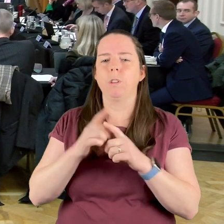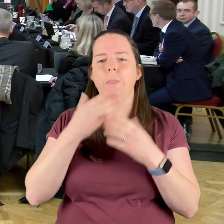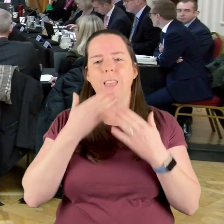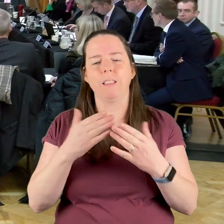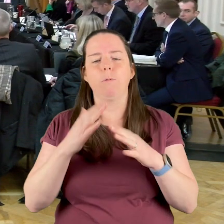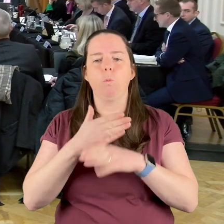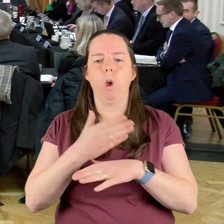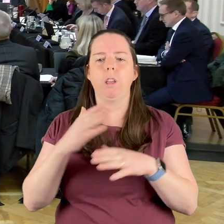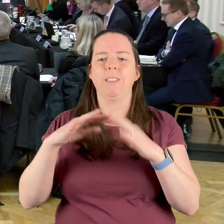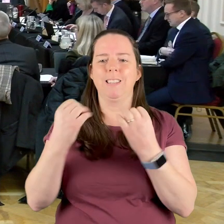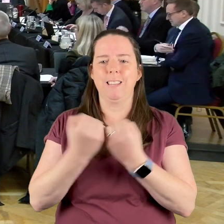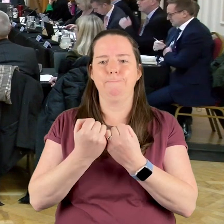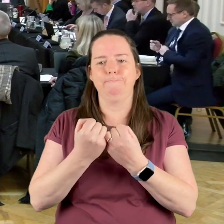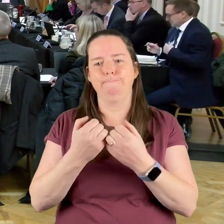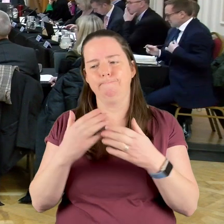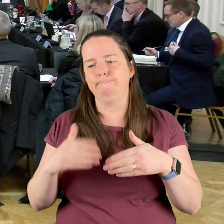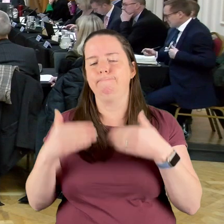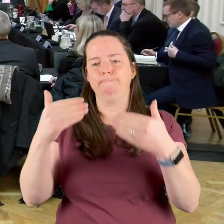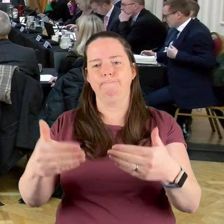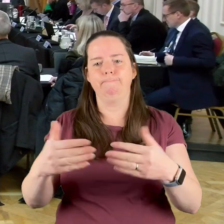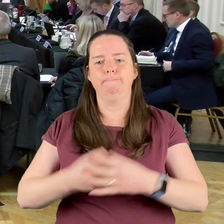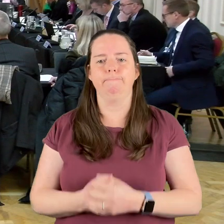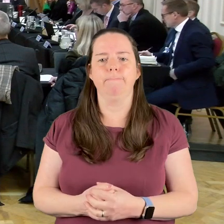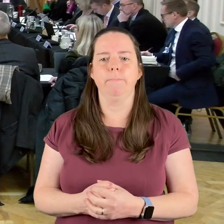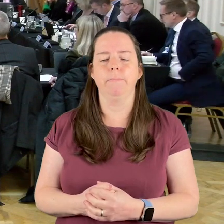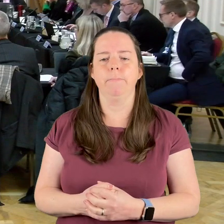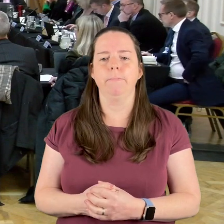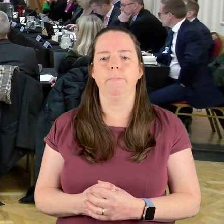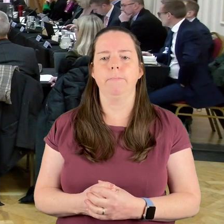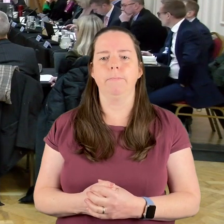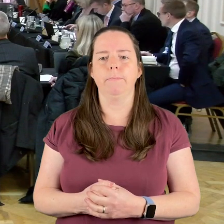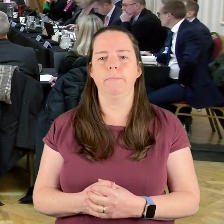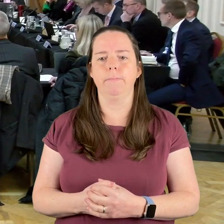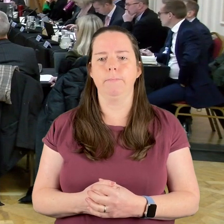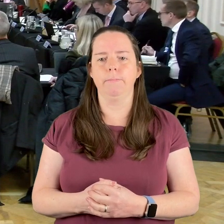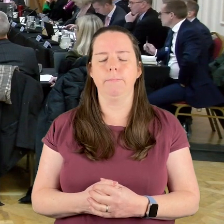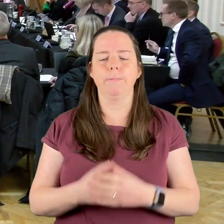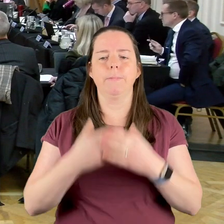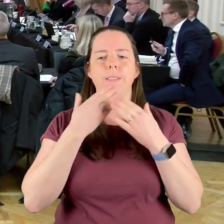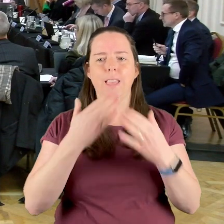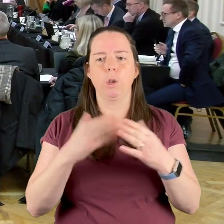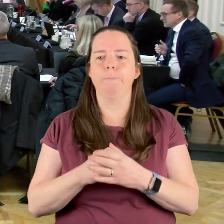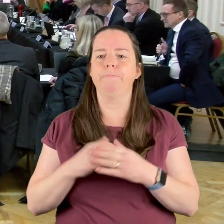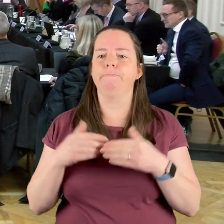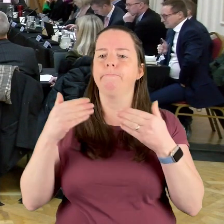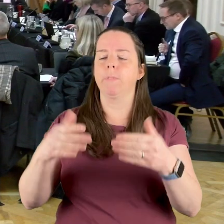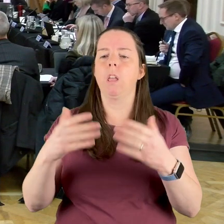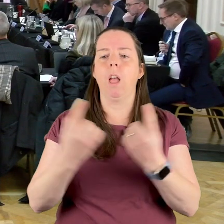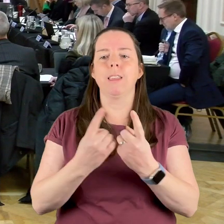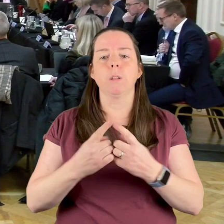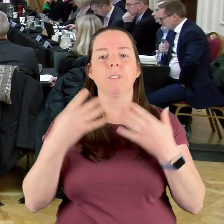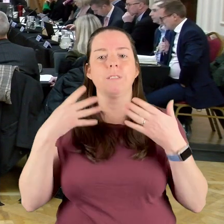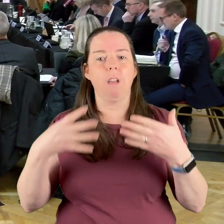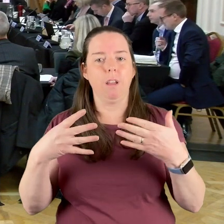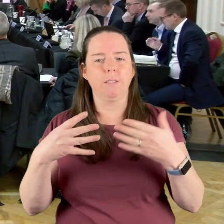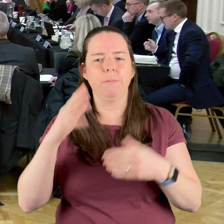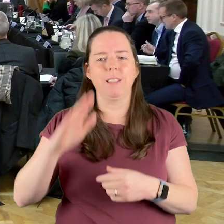Thank you. So we'll note the report and also thanks for the work of the team in terms of taking this forward.